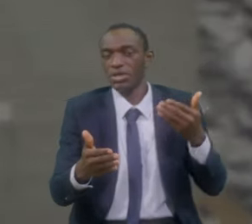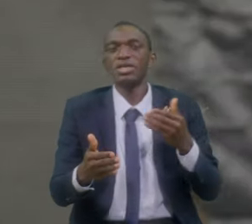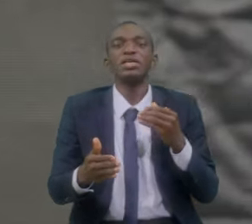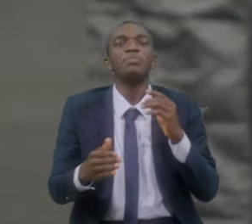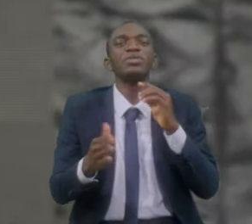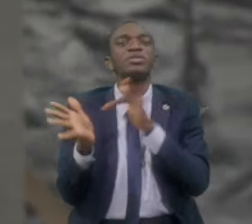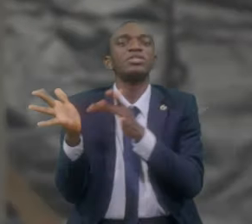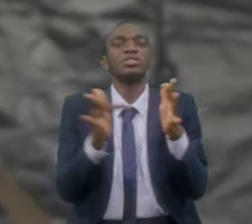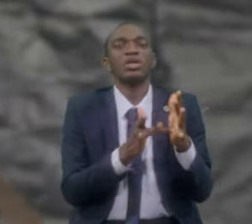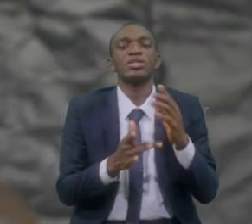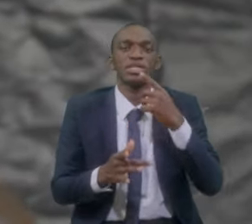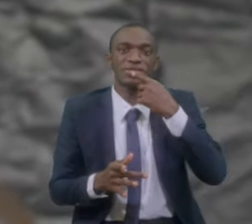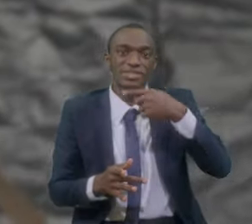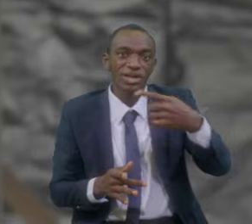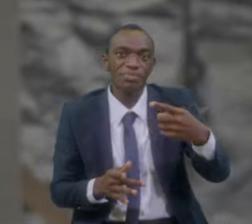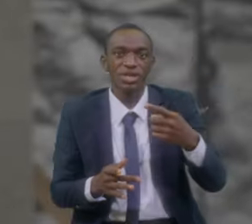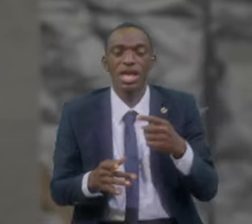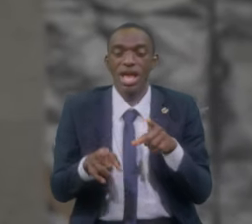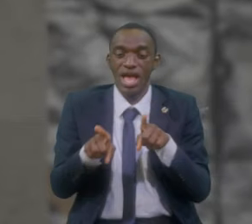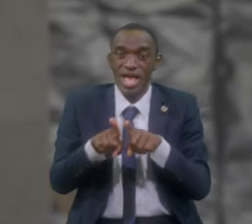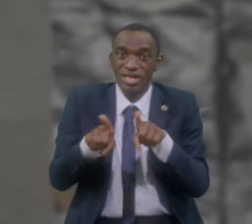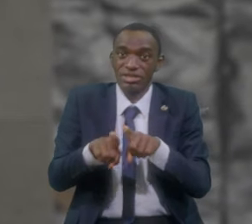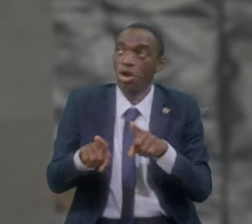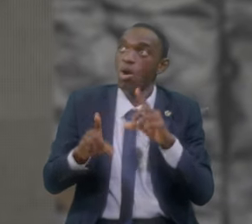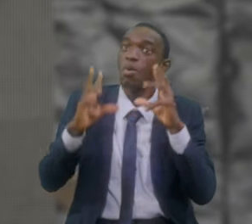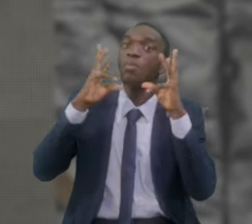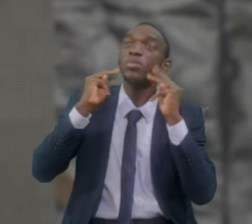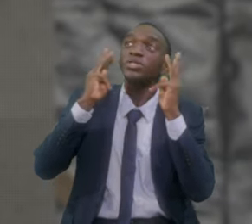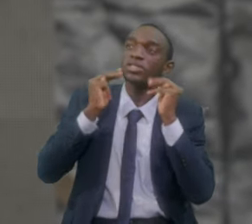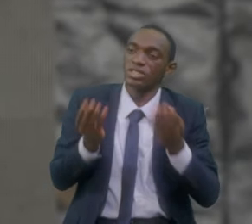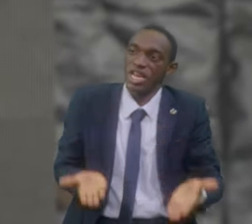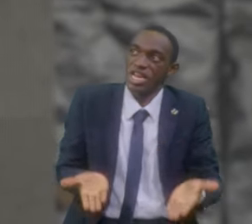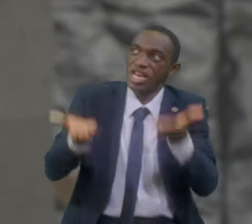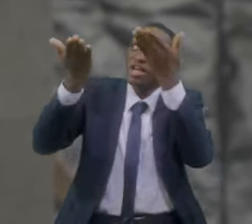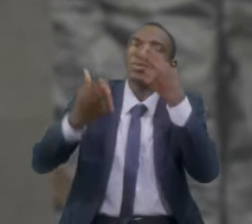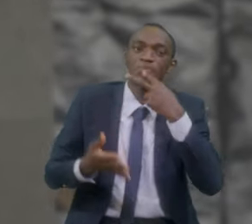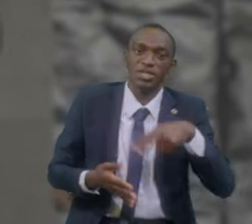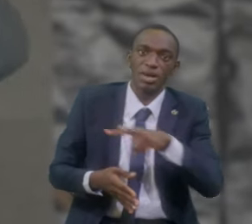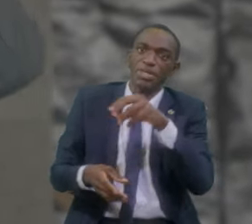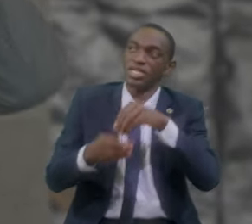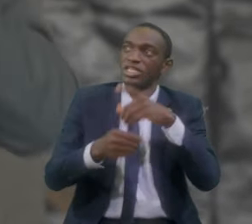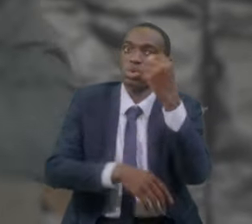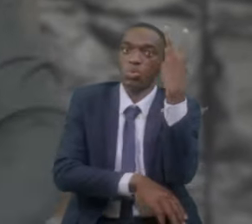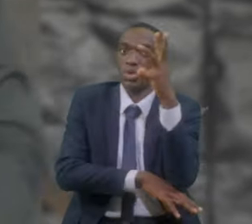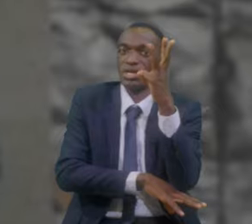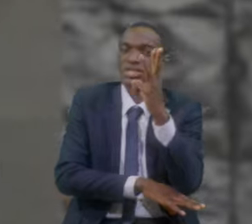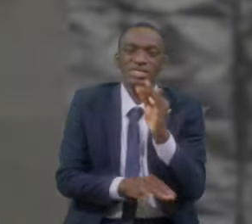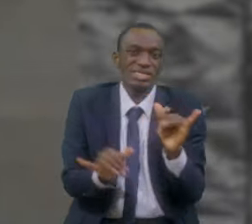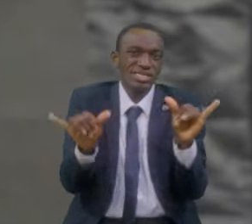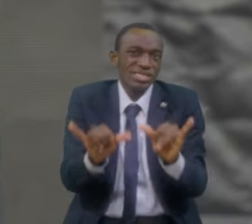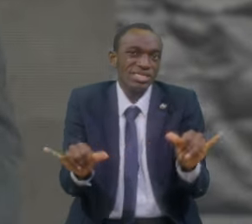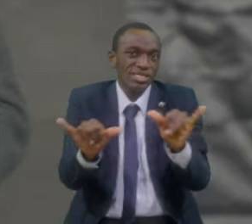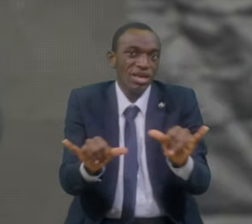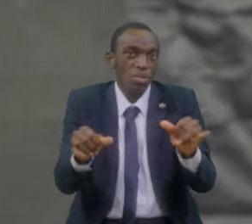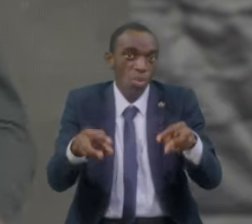said, as Moses lifted up the serpent in the wilderness, even so must the Son